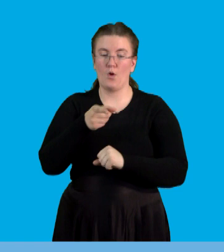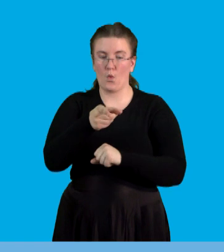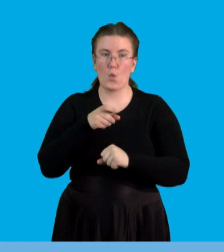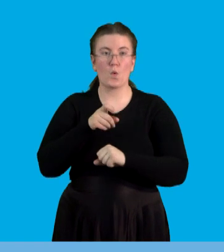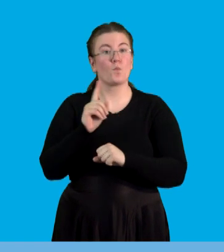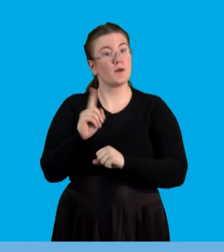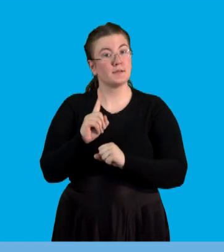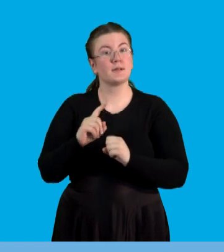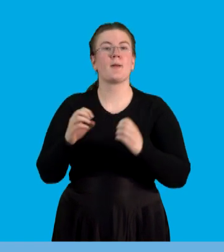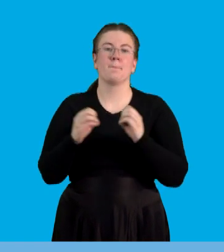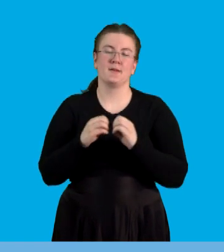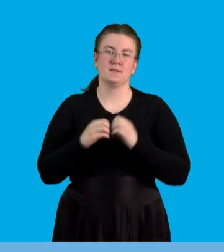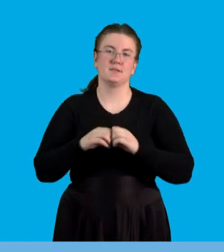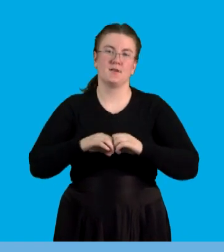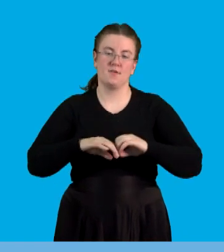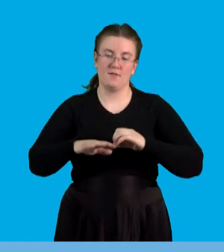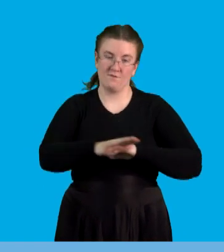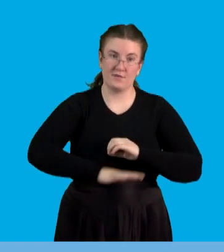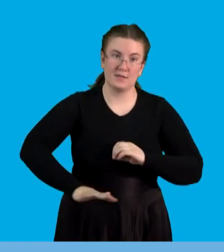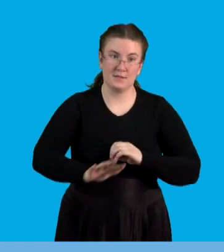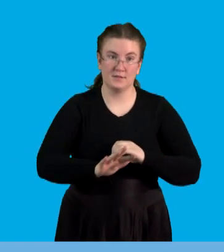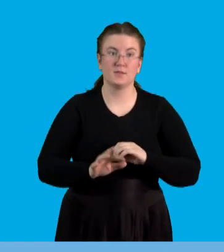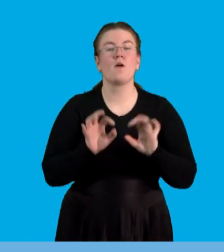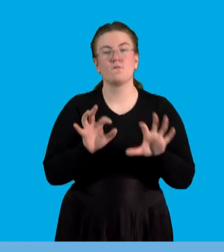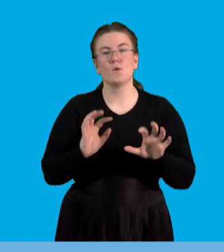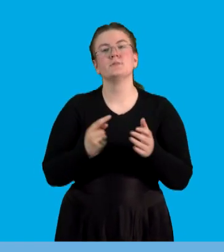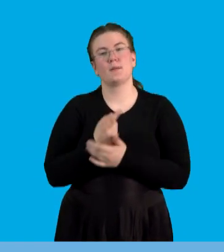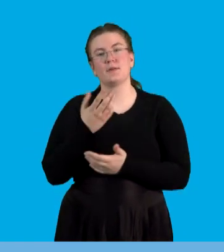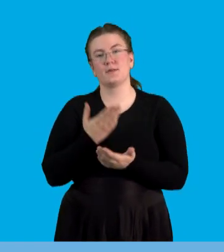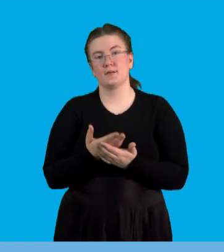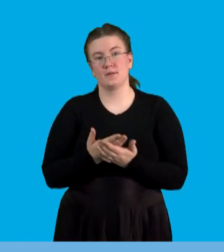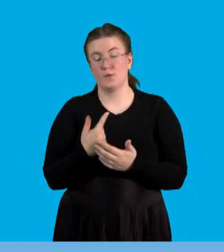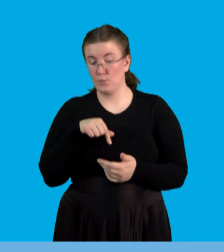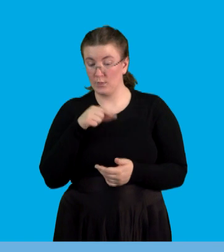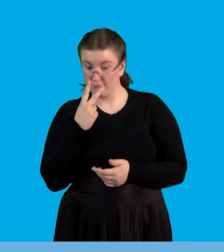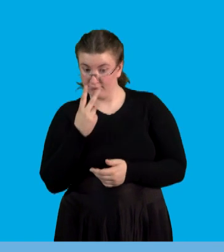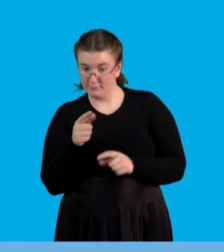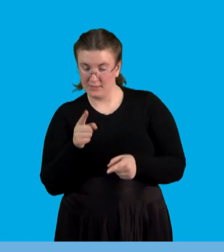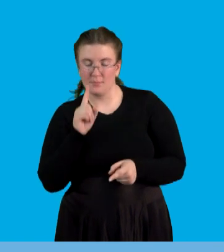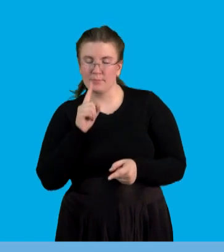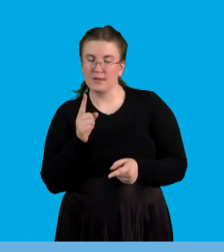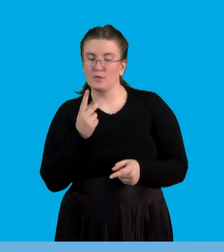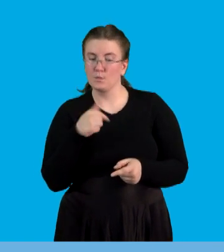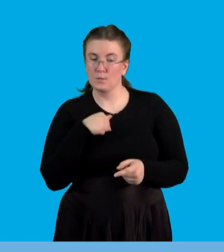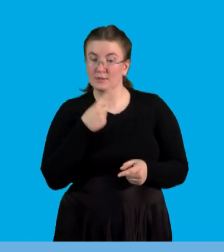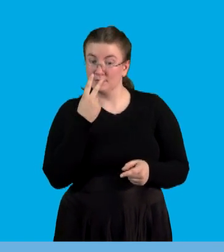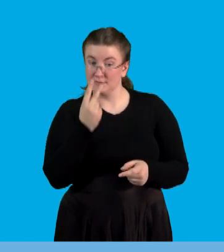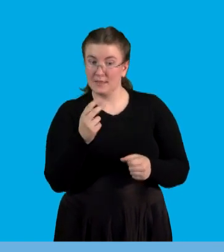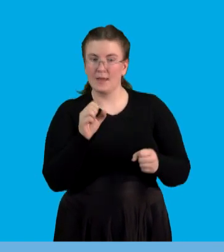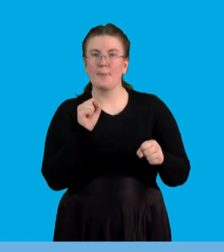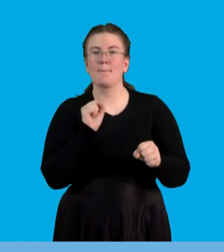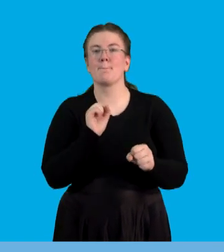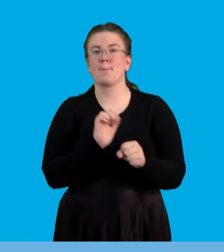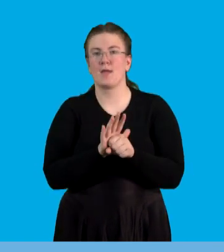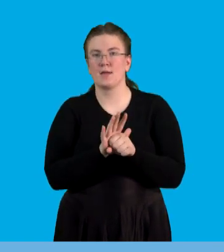in that field, a force can be exerted. So a magnetic field is invincible, but can be detected by observing the